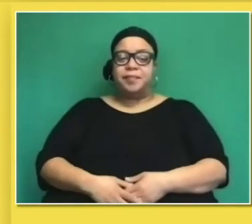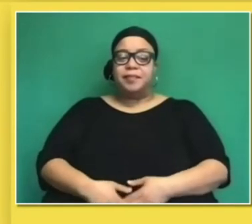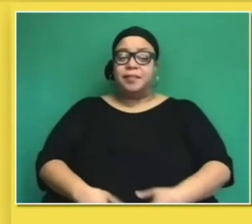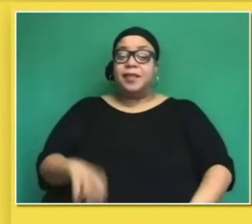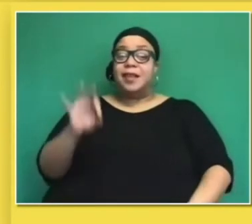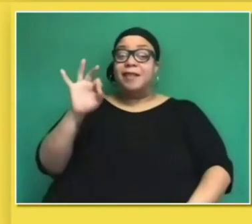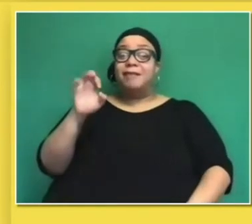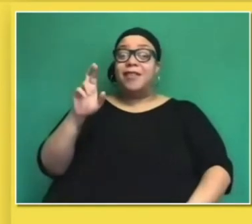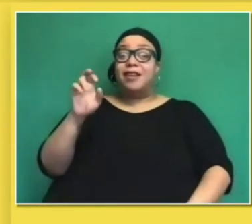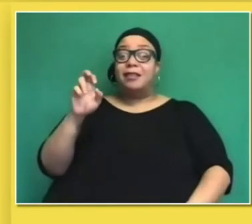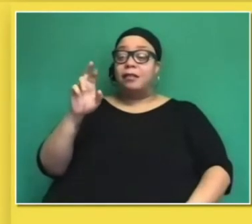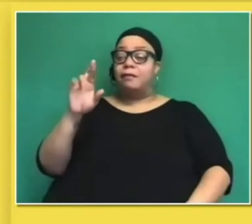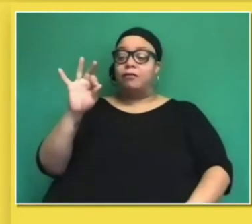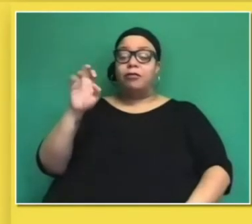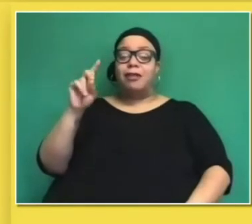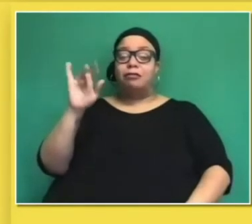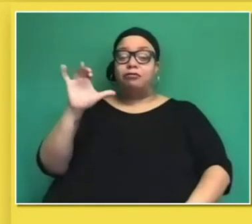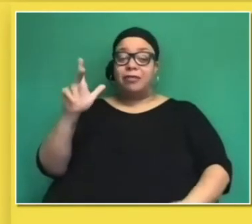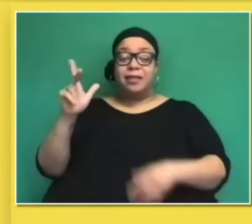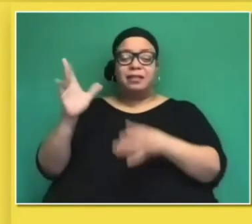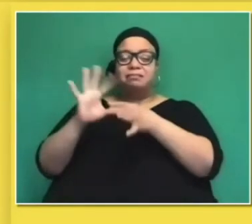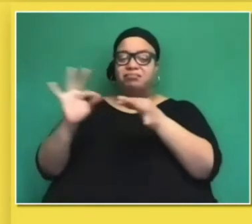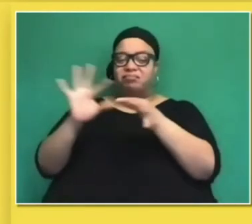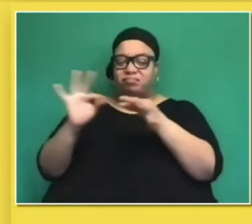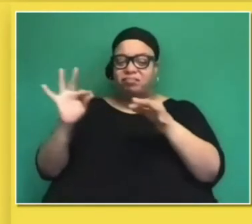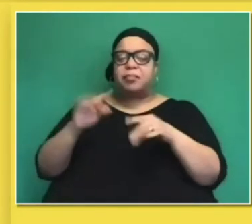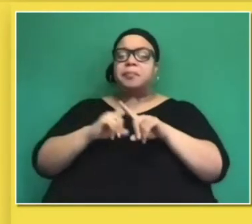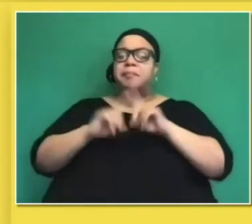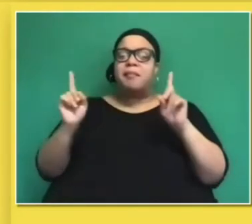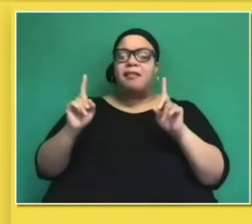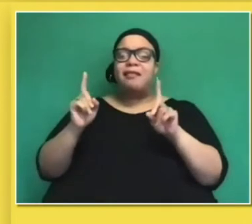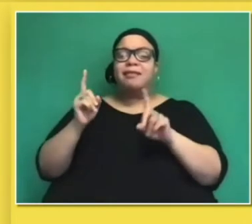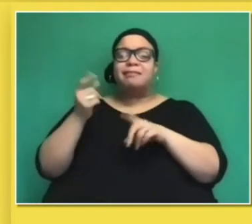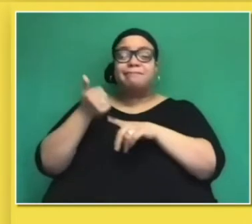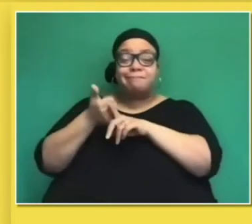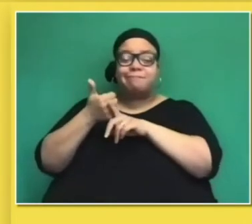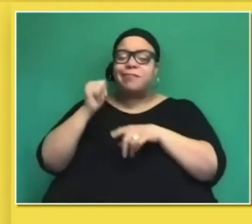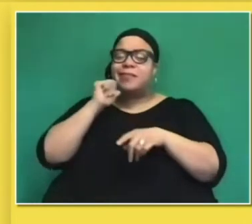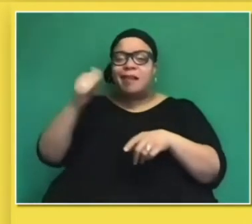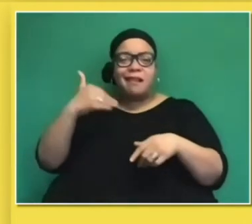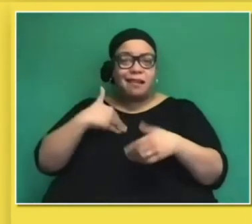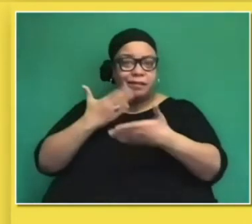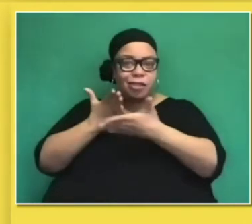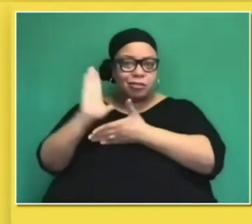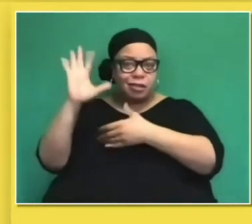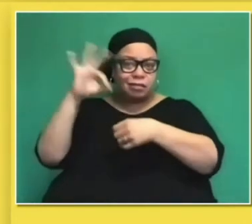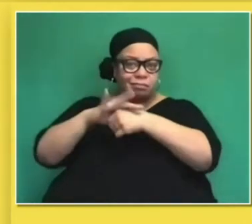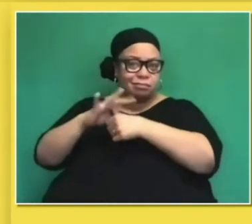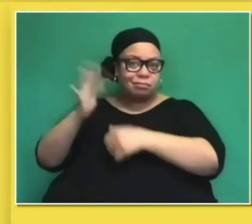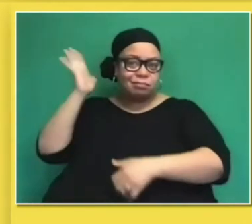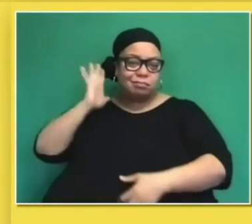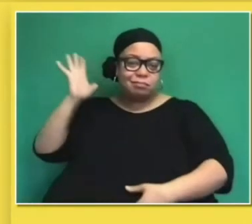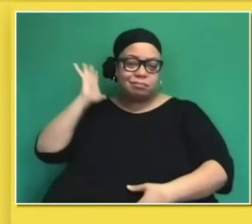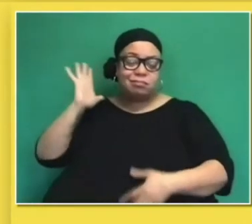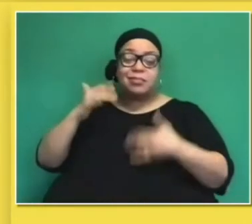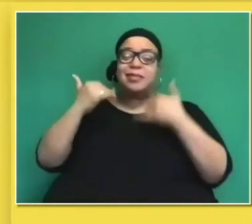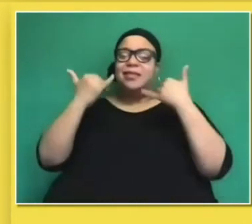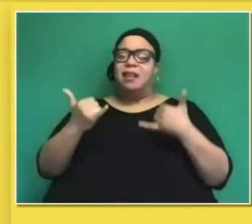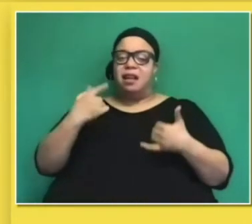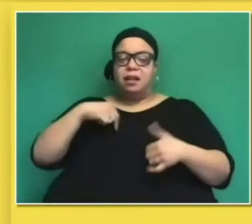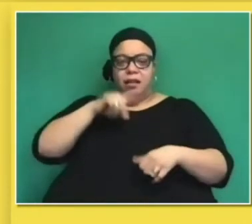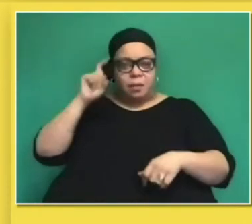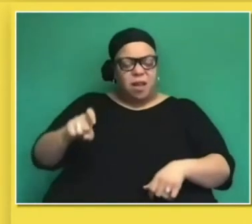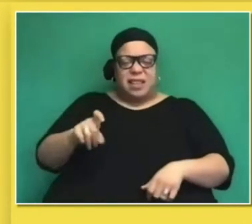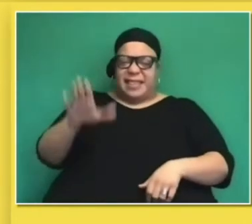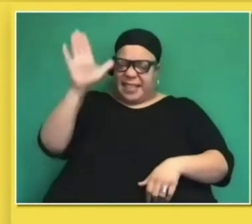to people to stay steadfast, remember who we are. Today, as I come here, I remind you of that great psalm that says,